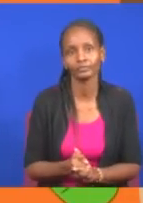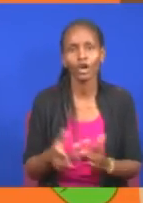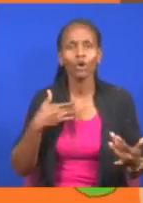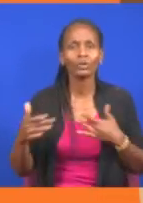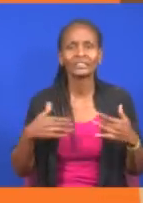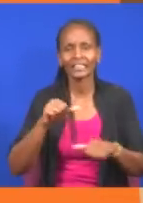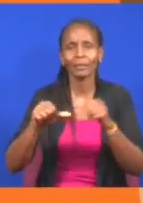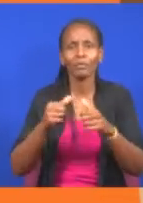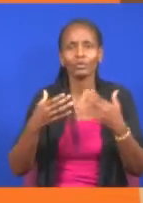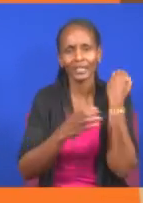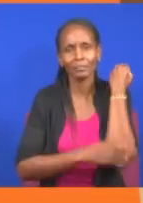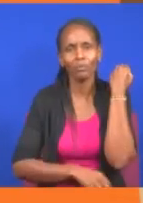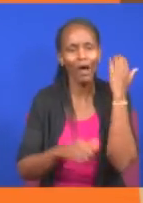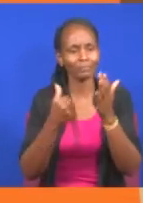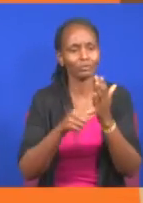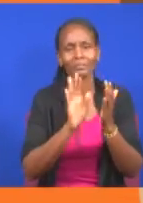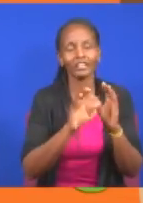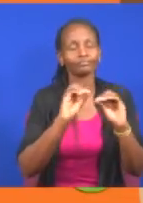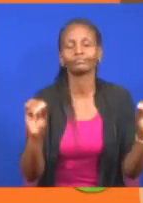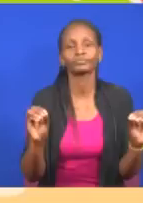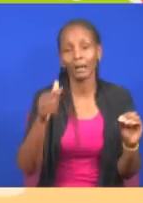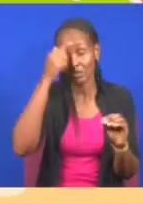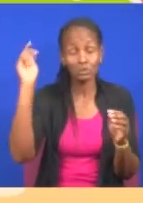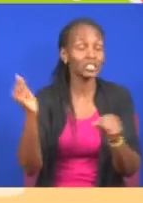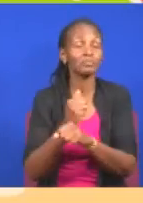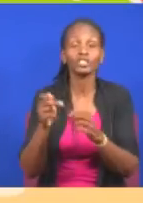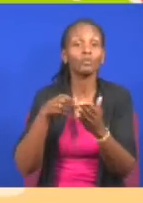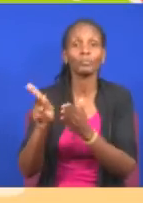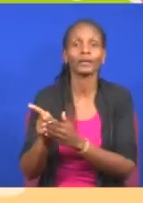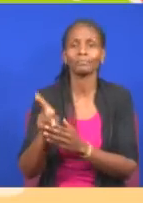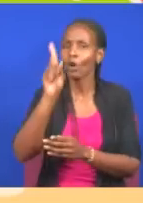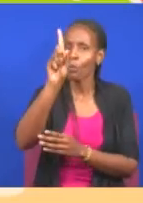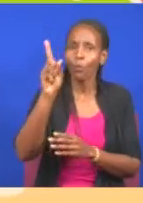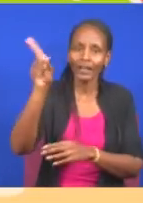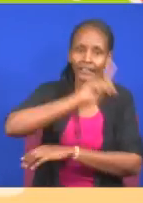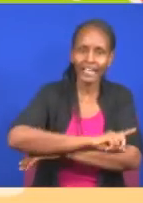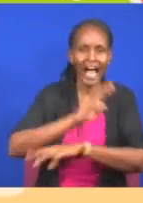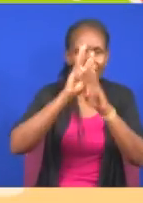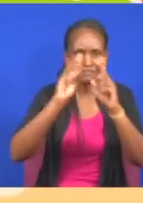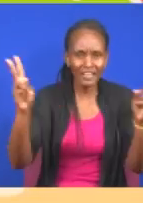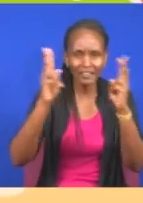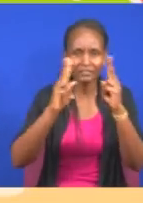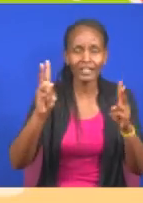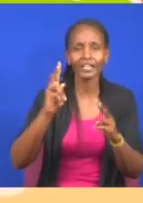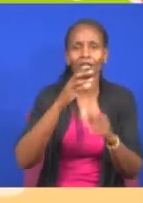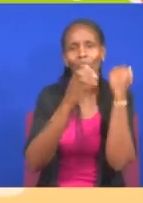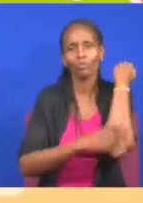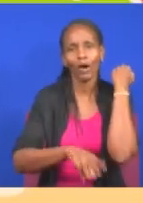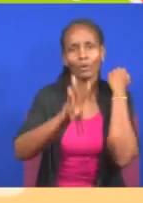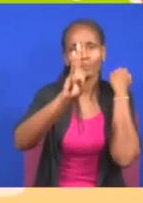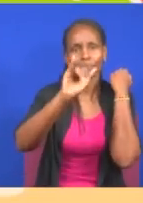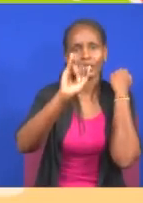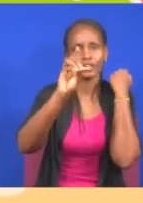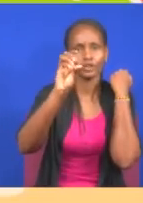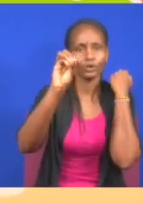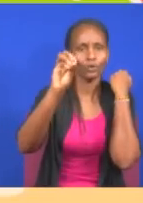poor and their problems because they could not pay him." One day, a very poor widow was cheated by a